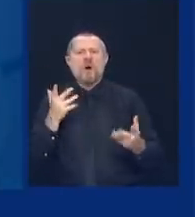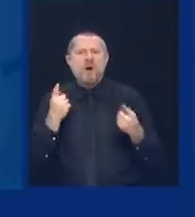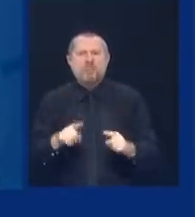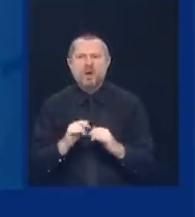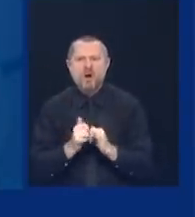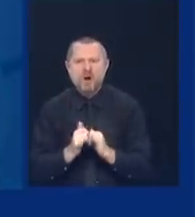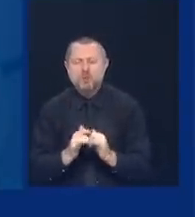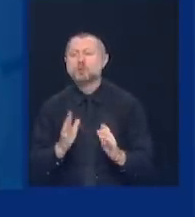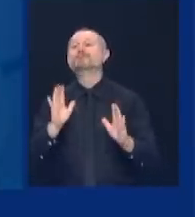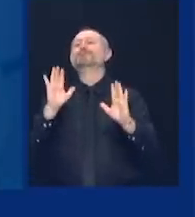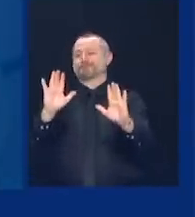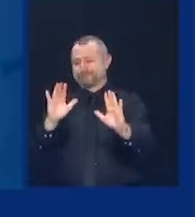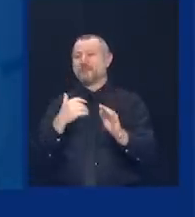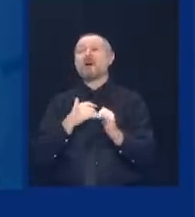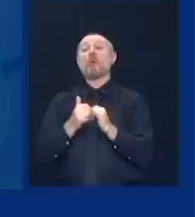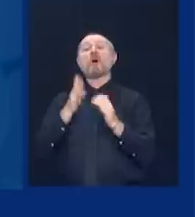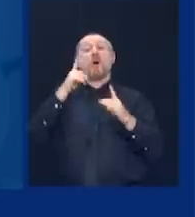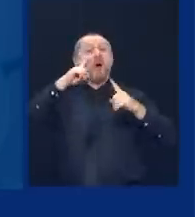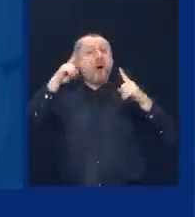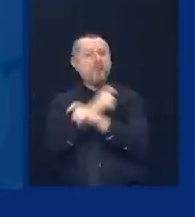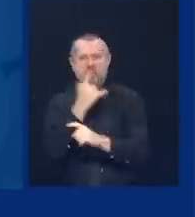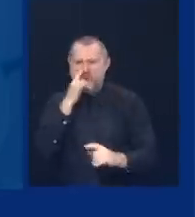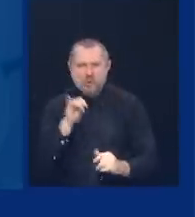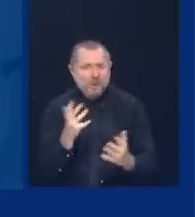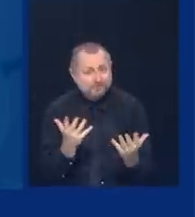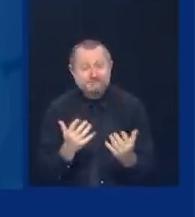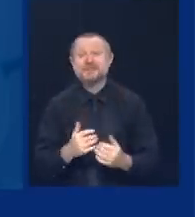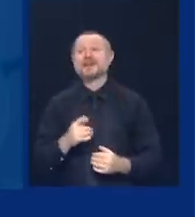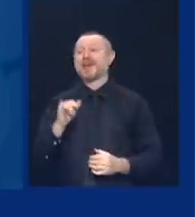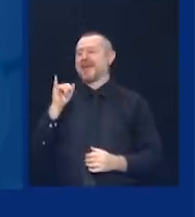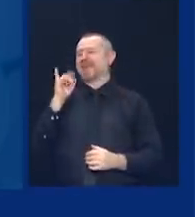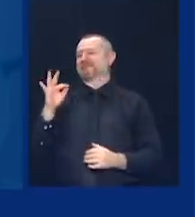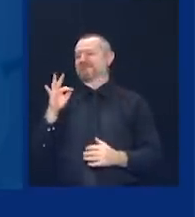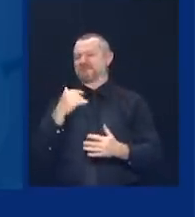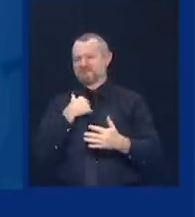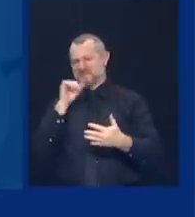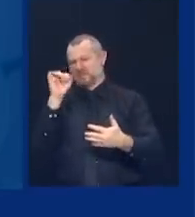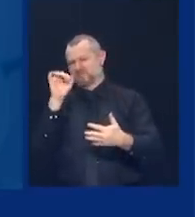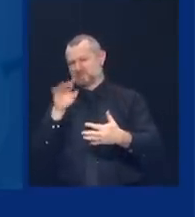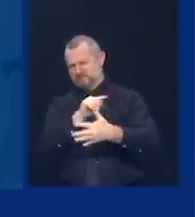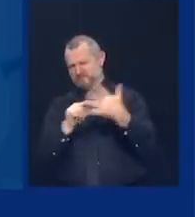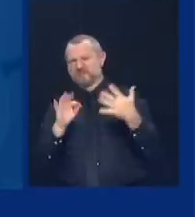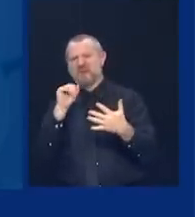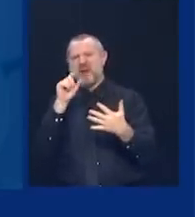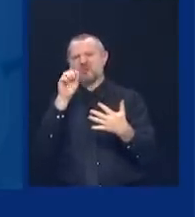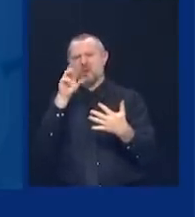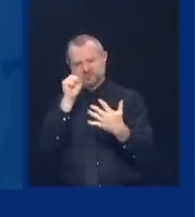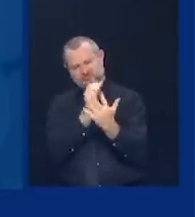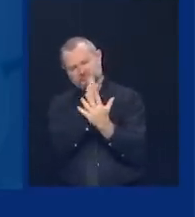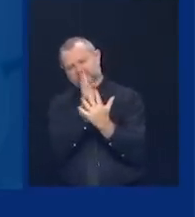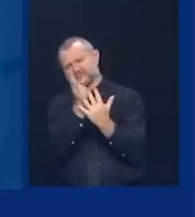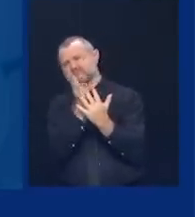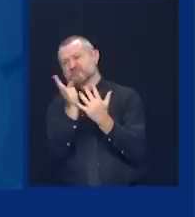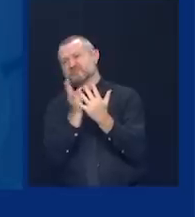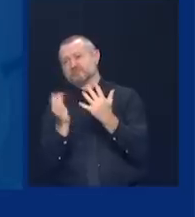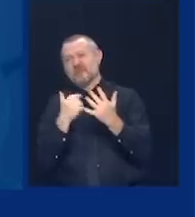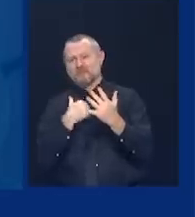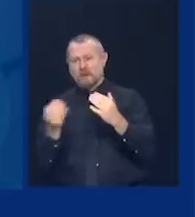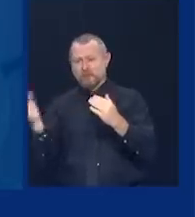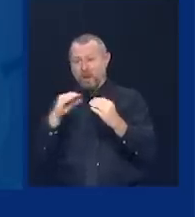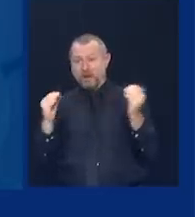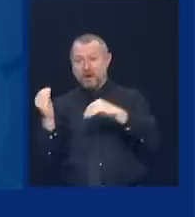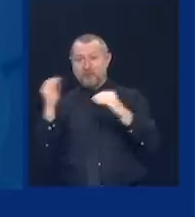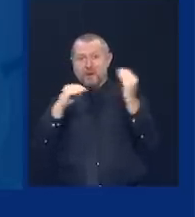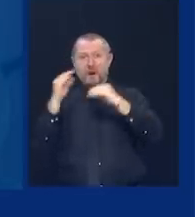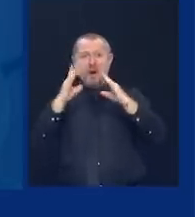get complicated when you have a number of factors that compound each other.